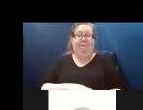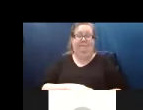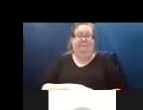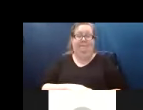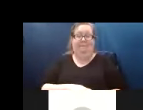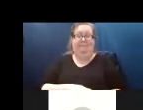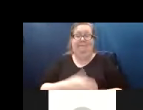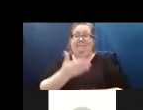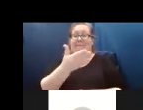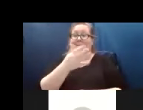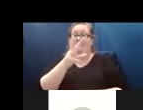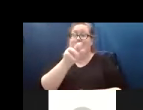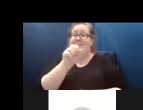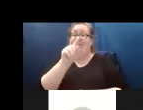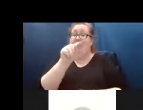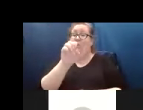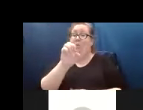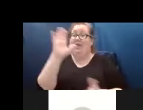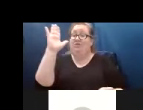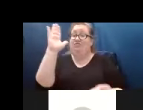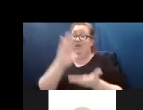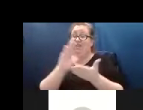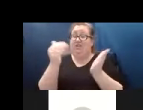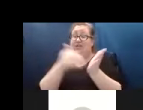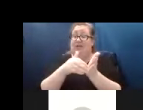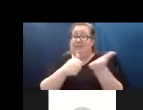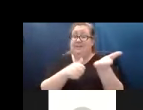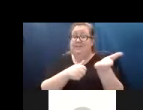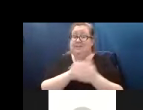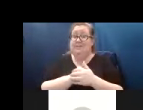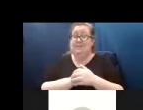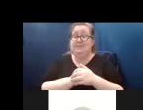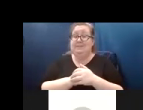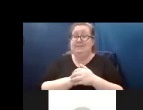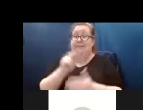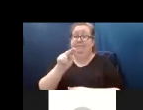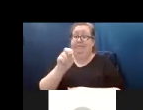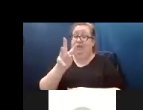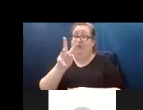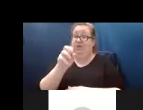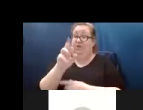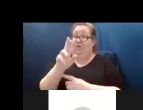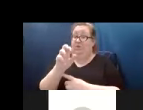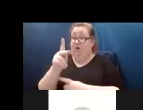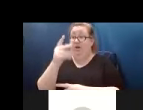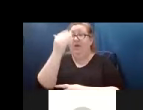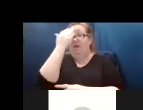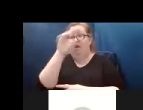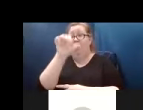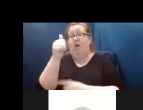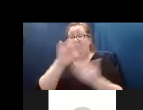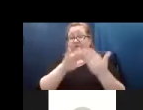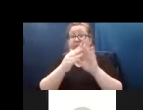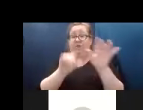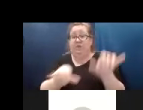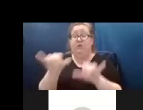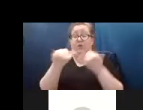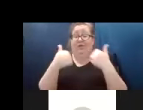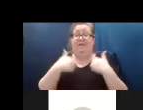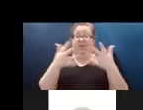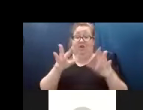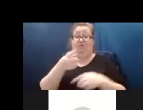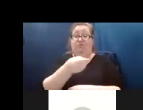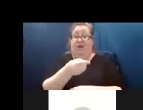That waste reduction again. So in Newark, and I know in other communities, they have these already, these